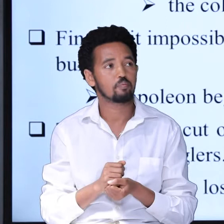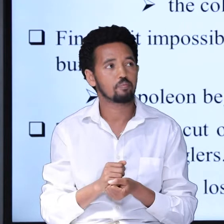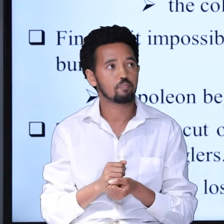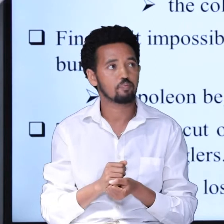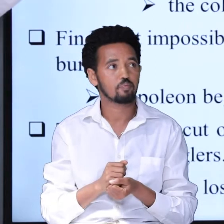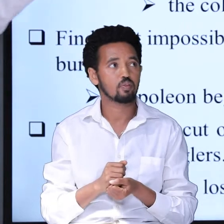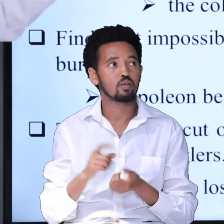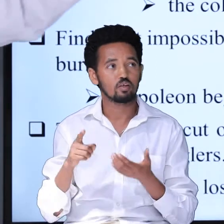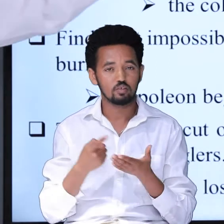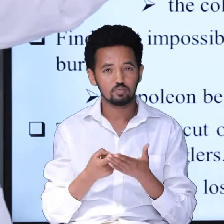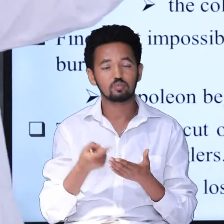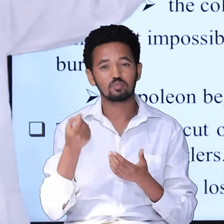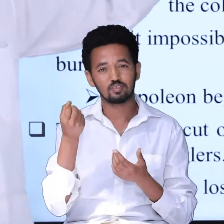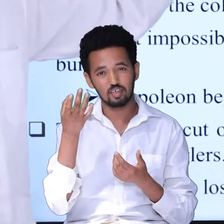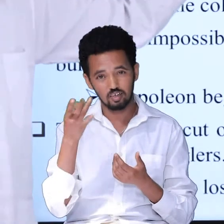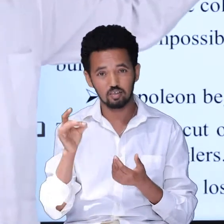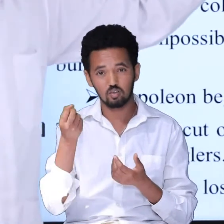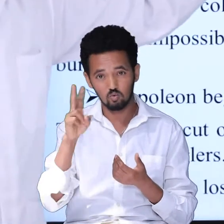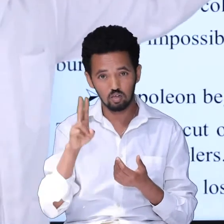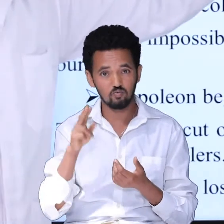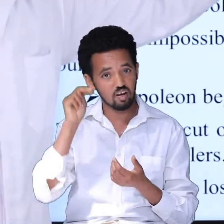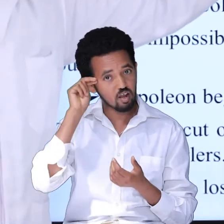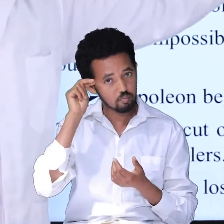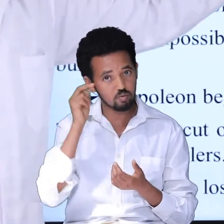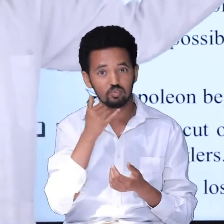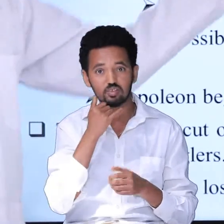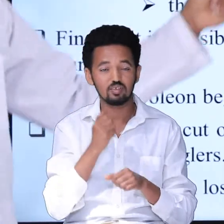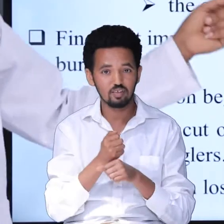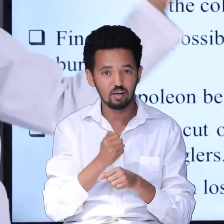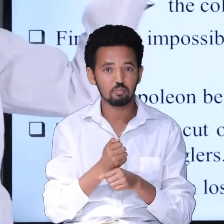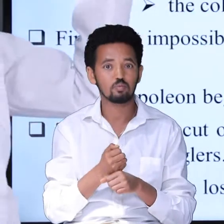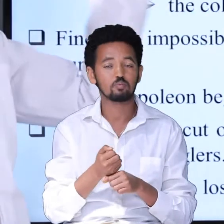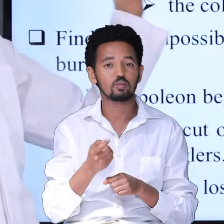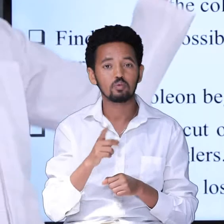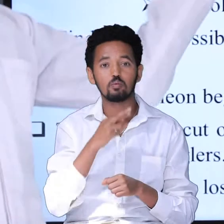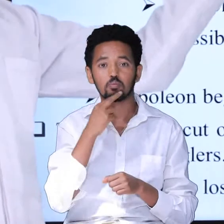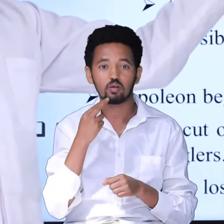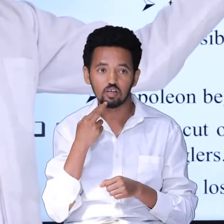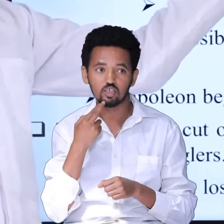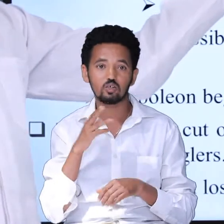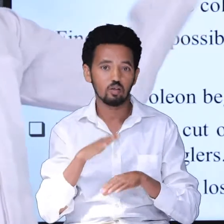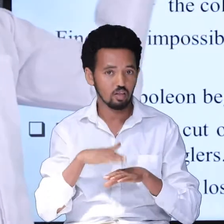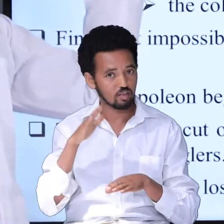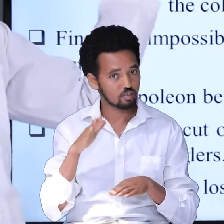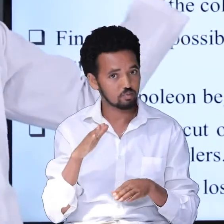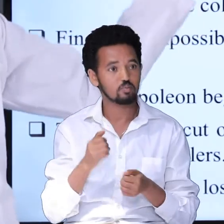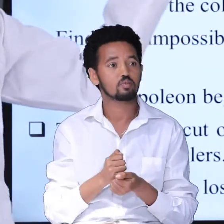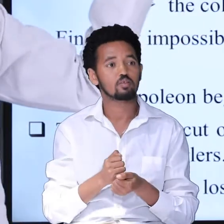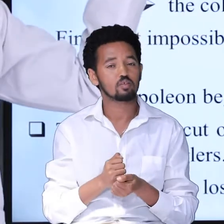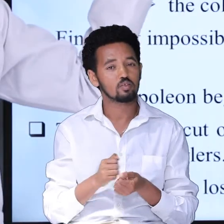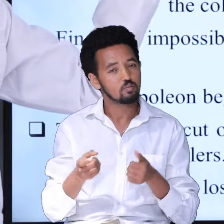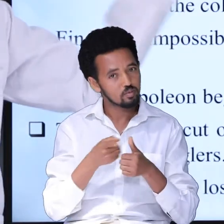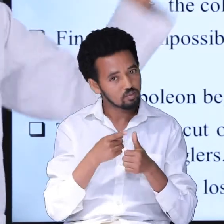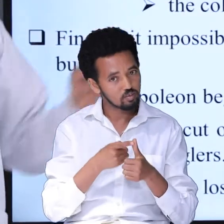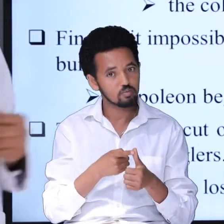On 1812, Napoleon made the mistake of invading Russia. It was a big mistake for him. As the first,